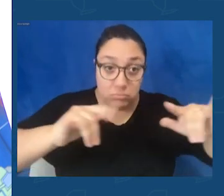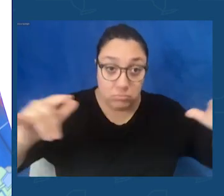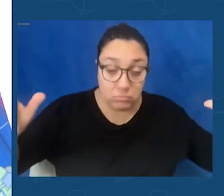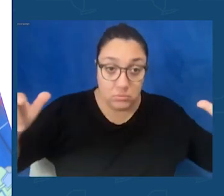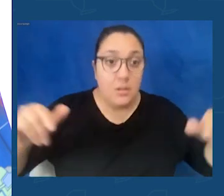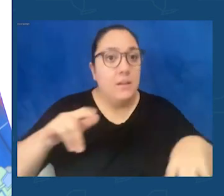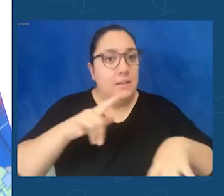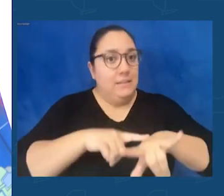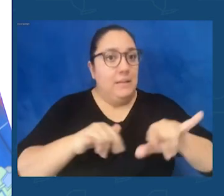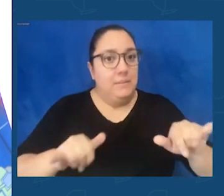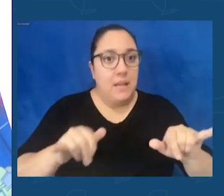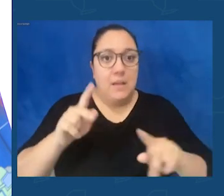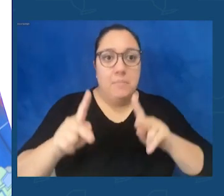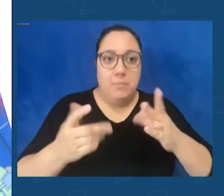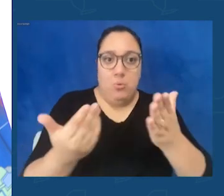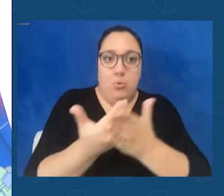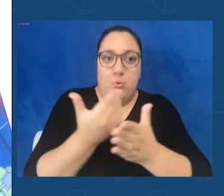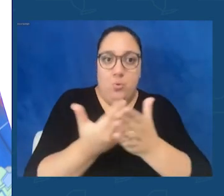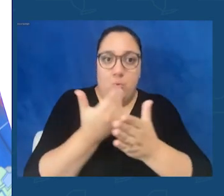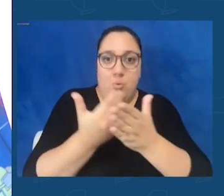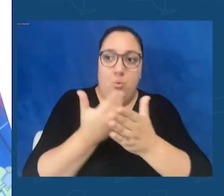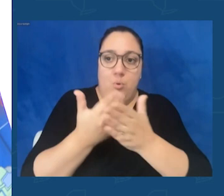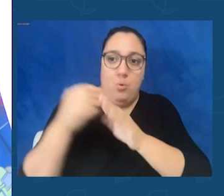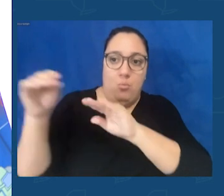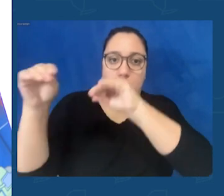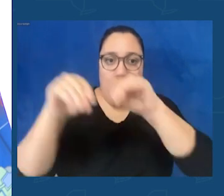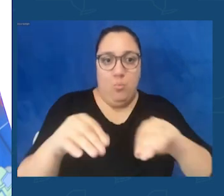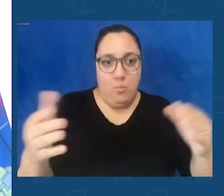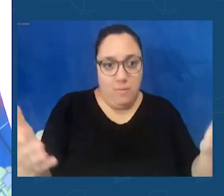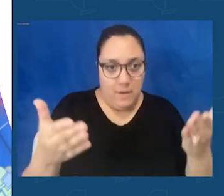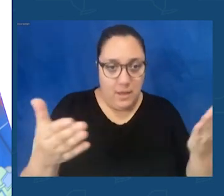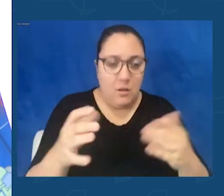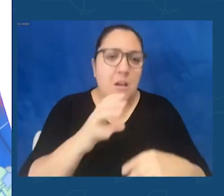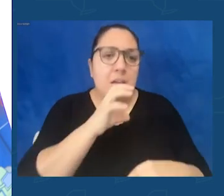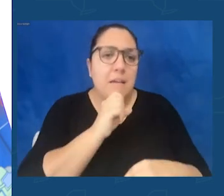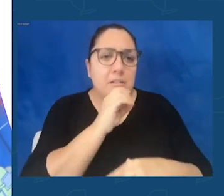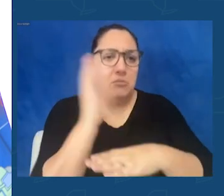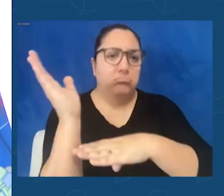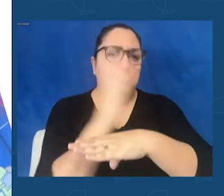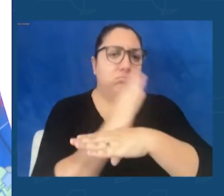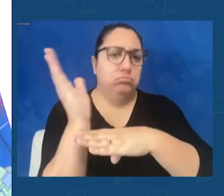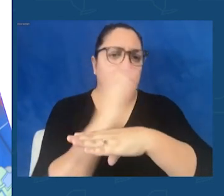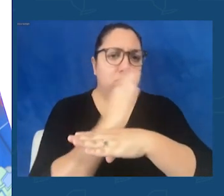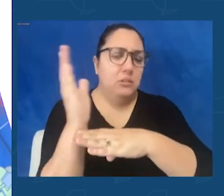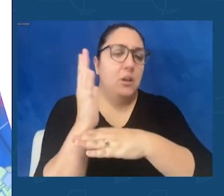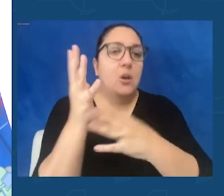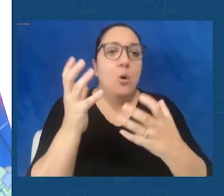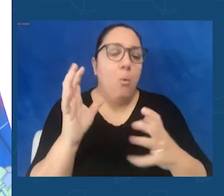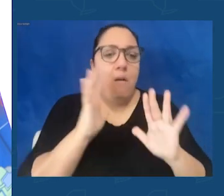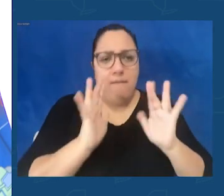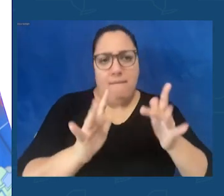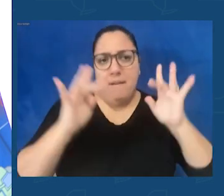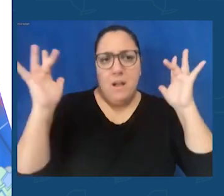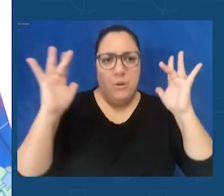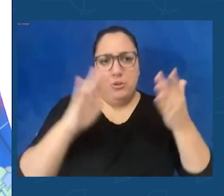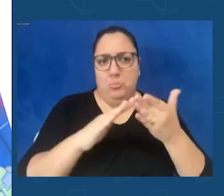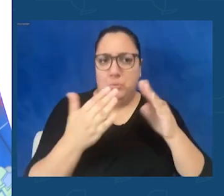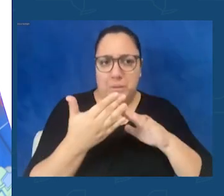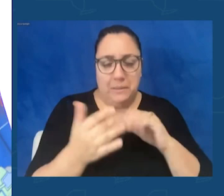new residents of all ages and creating a vibrant year-round community. As we move forward, let us